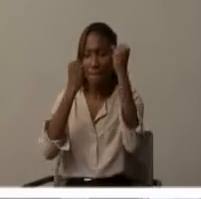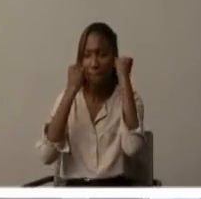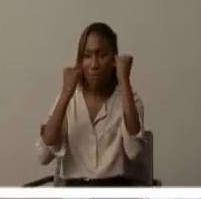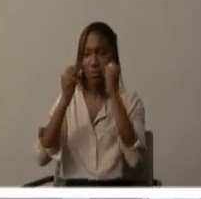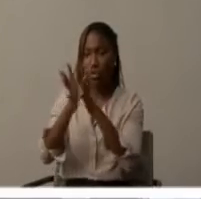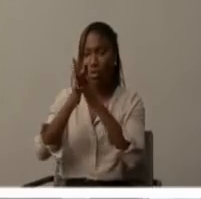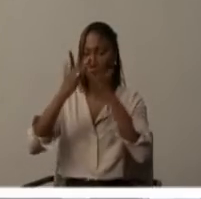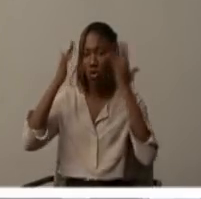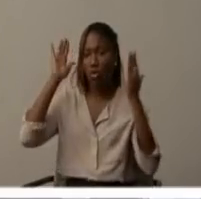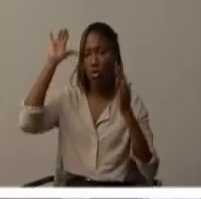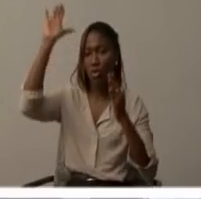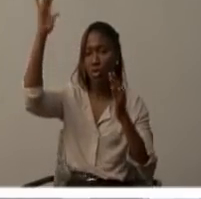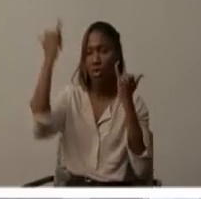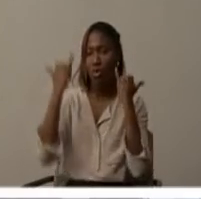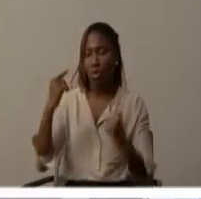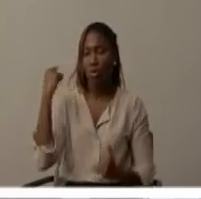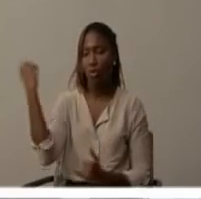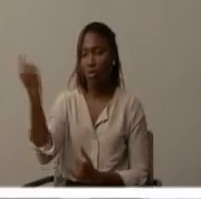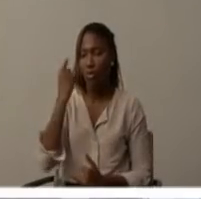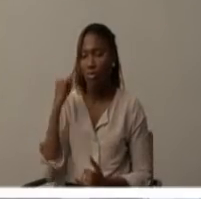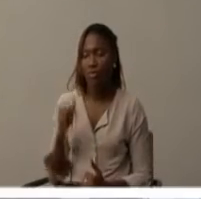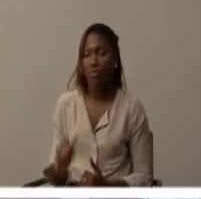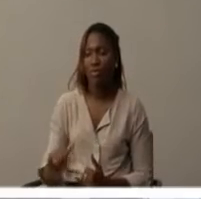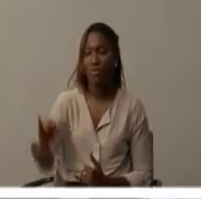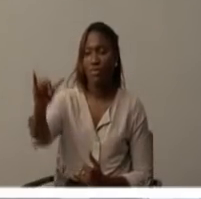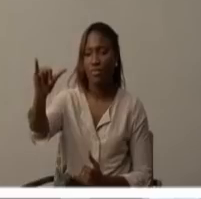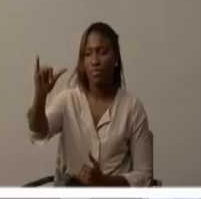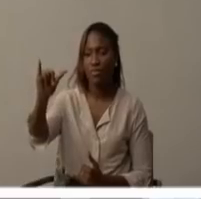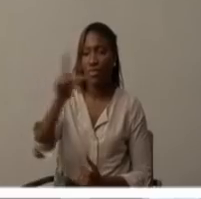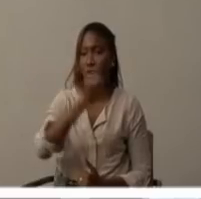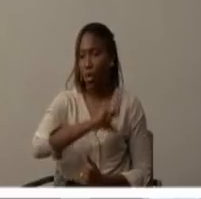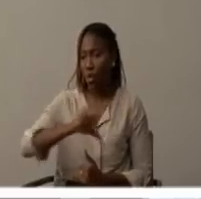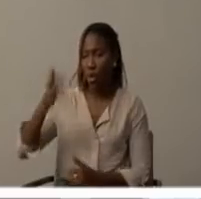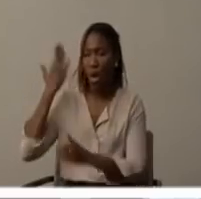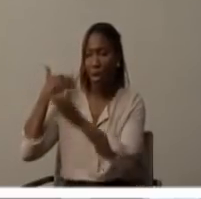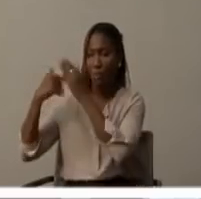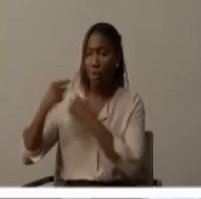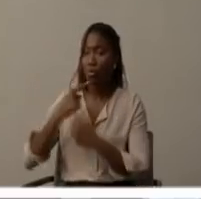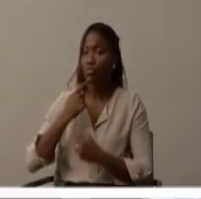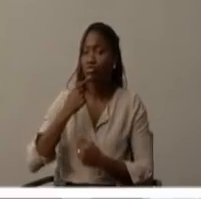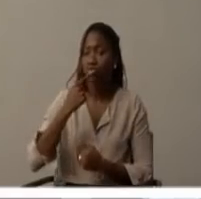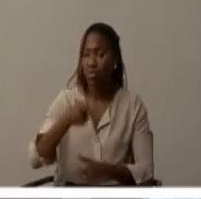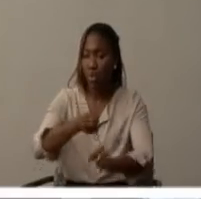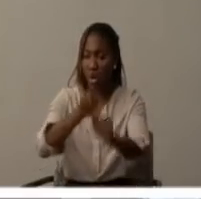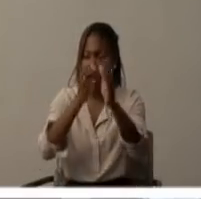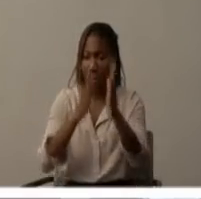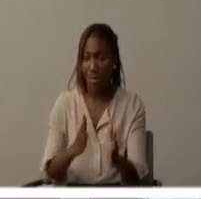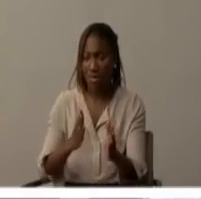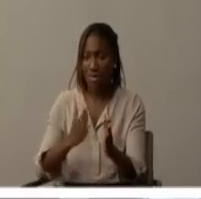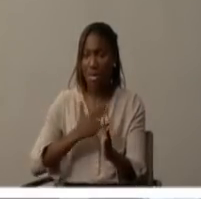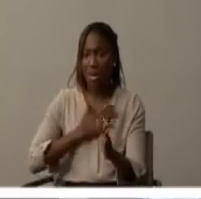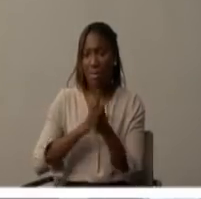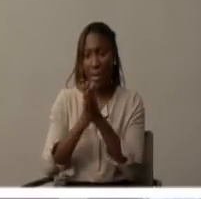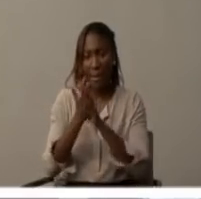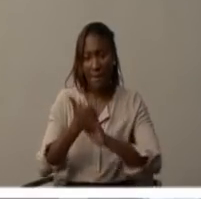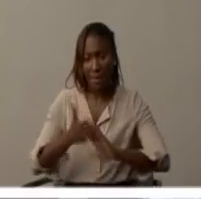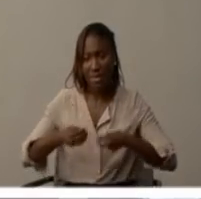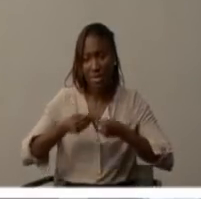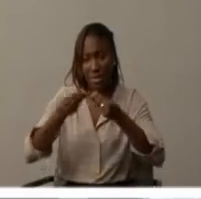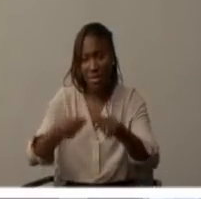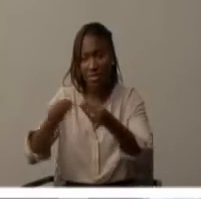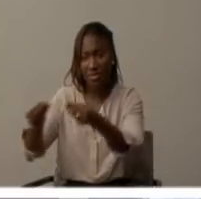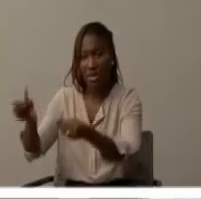are yours, now and forever. Lord, you said to your apostles, Peace I leave you, my peace I give you. Look not on our sins, Lord,